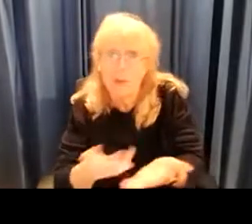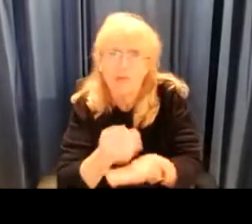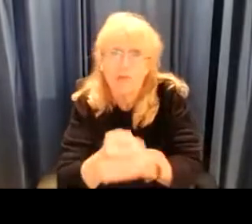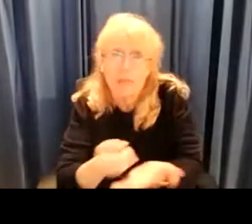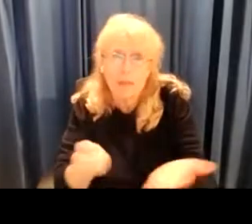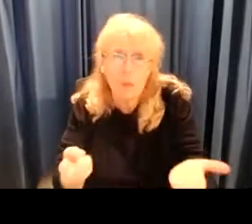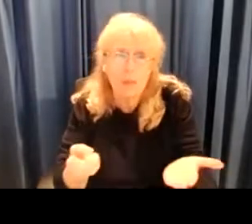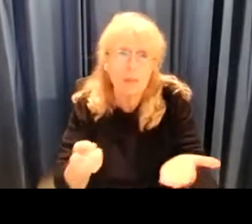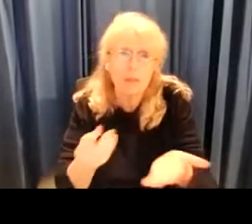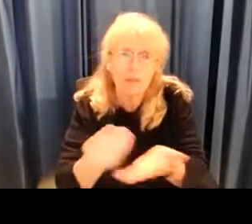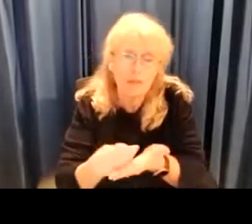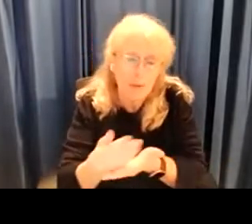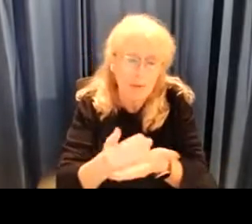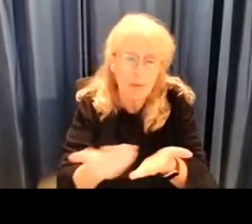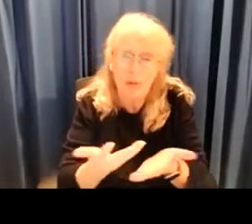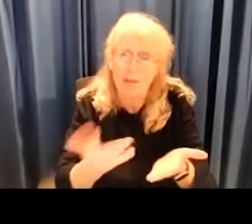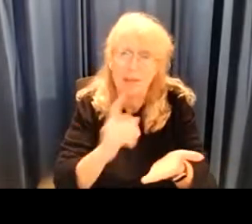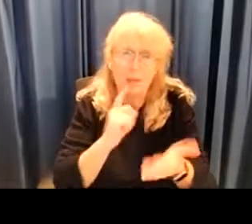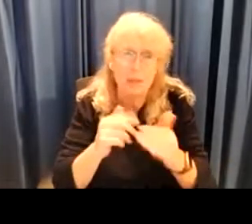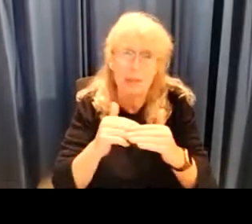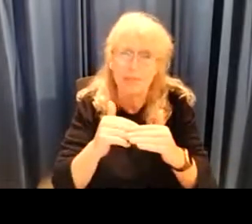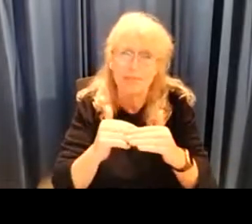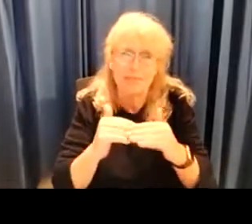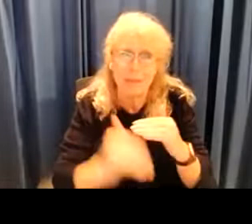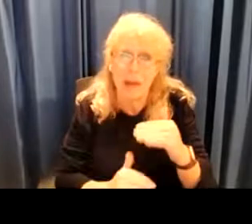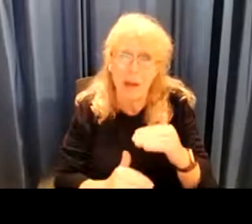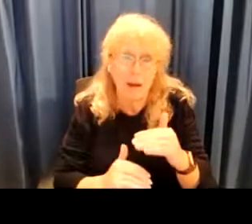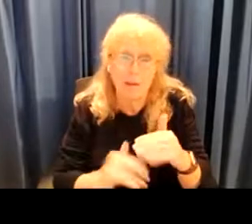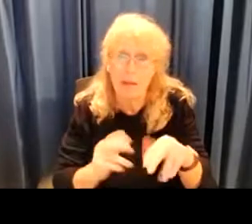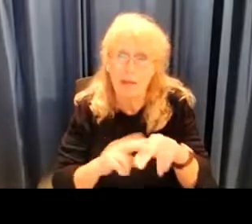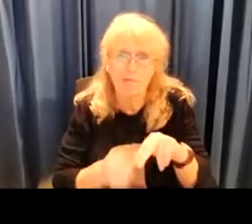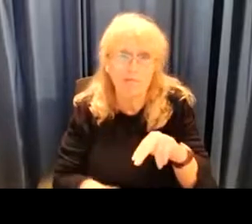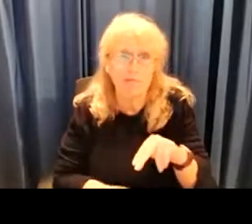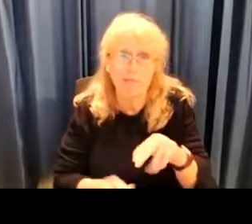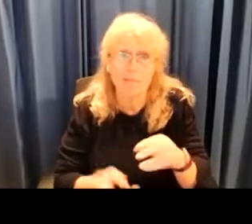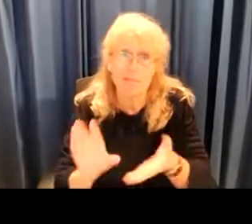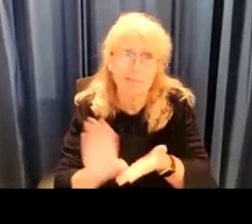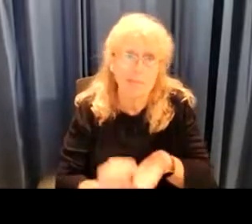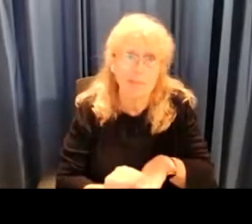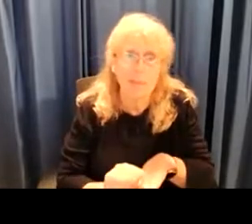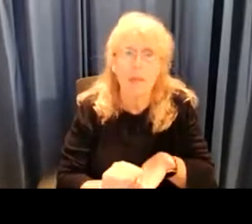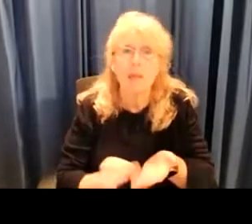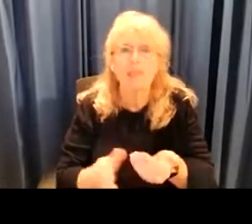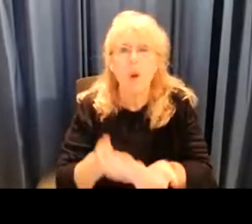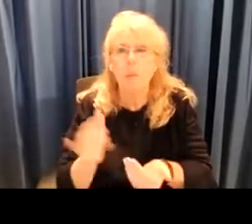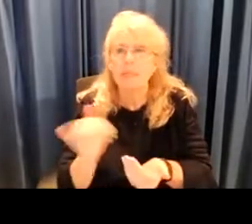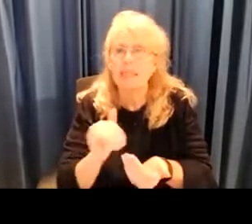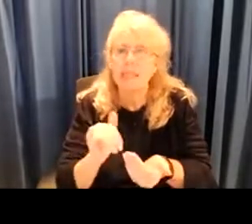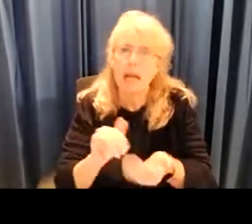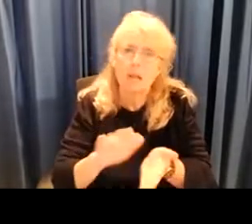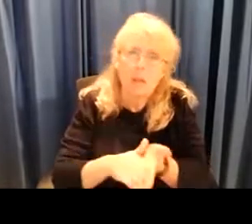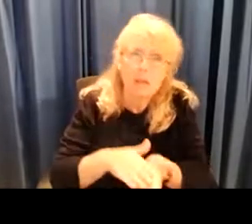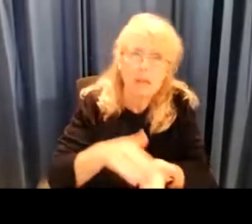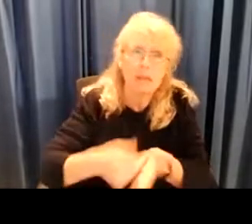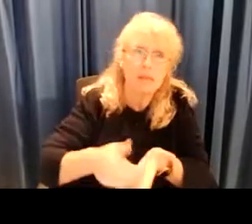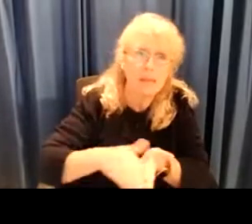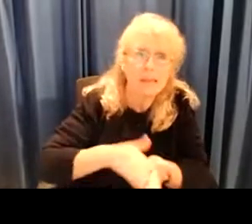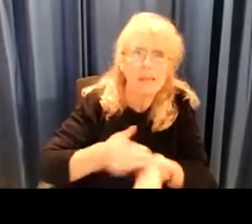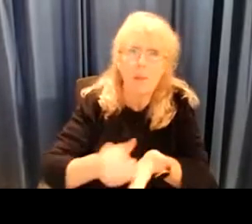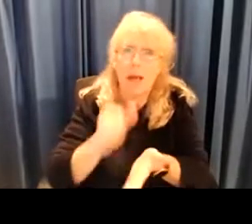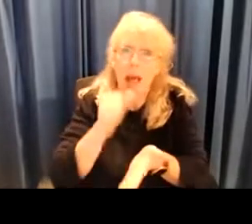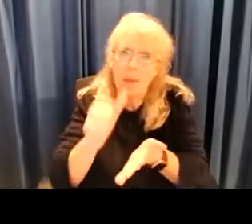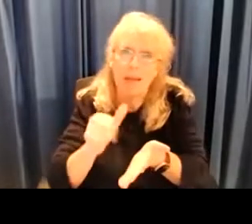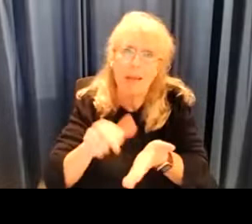revenues are down considerably. And so it's a little bit like spreading peanut butter. We're trying to continue